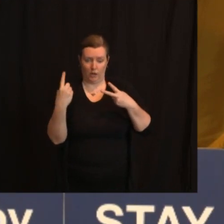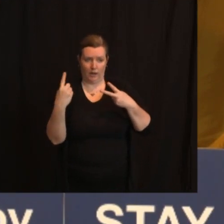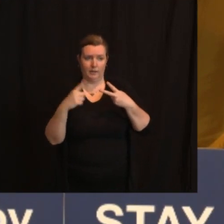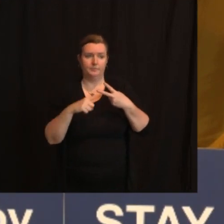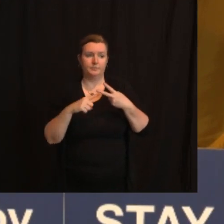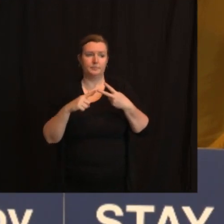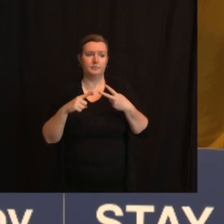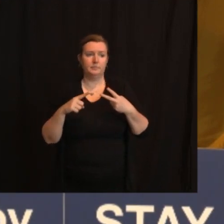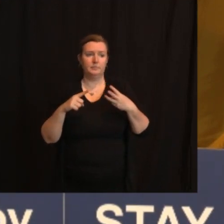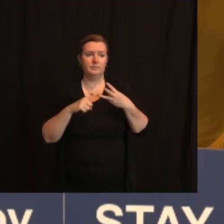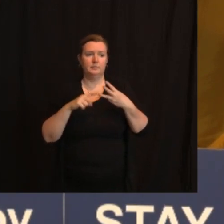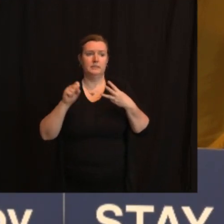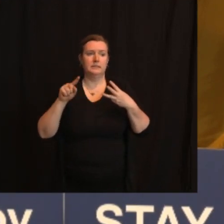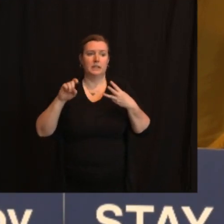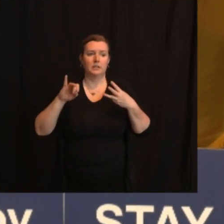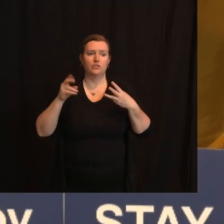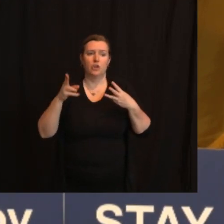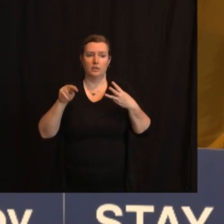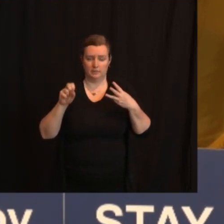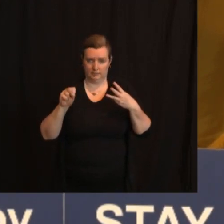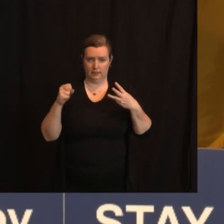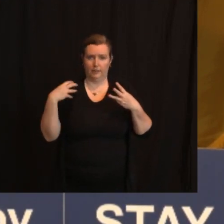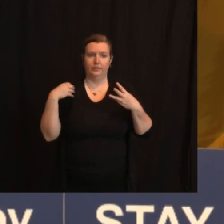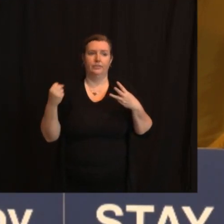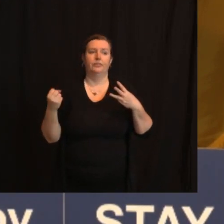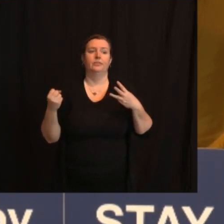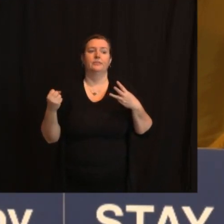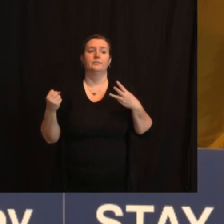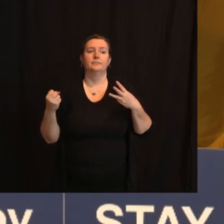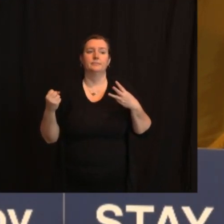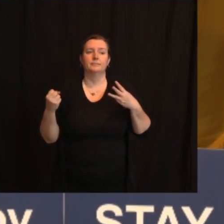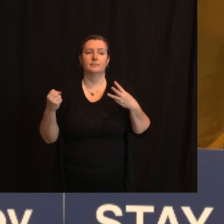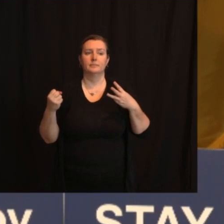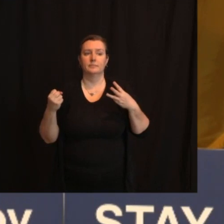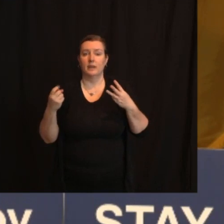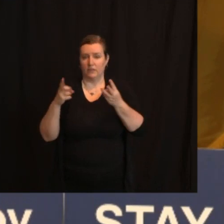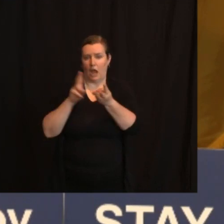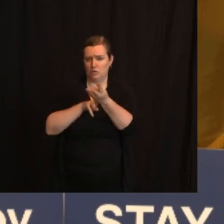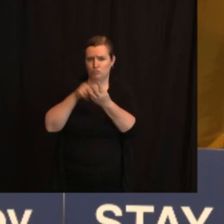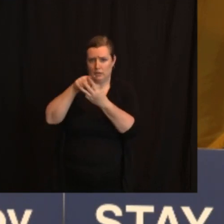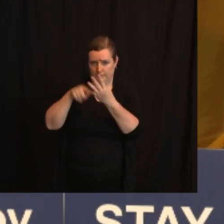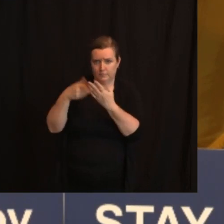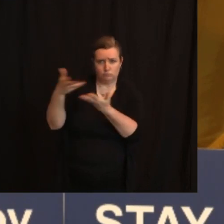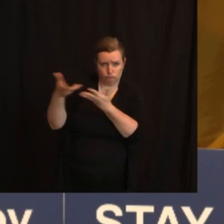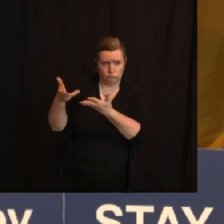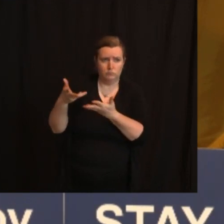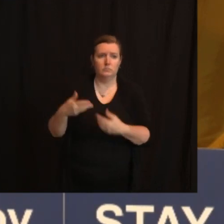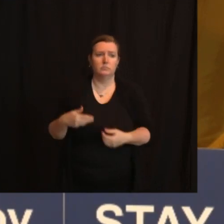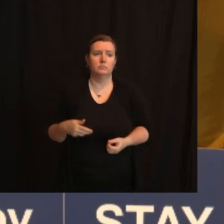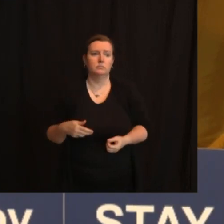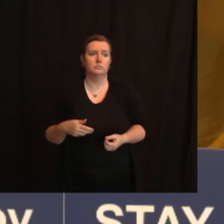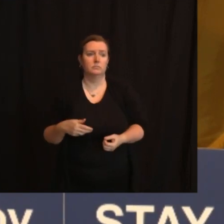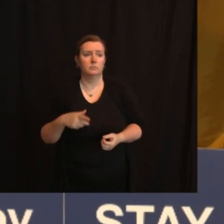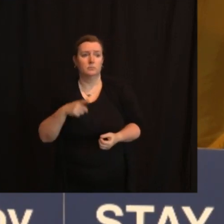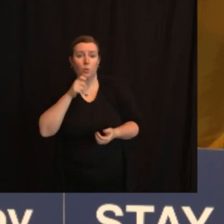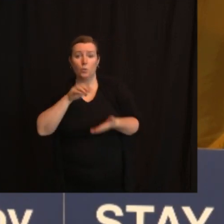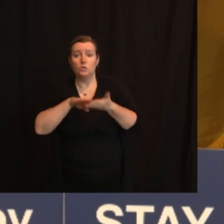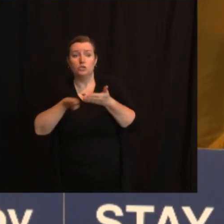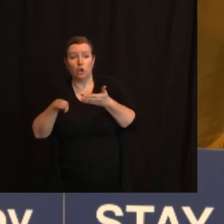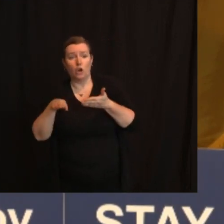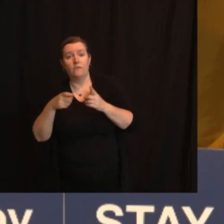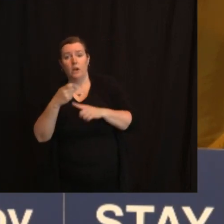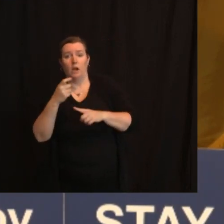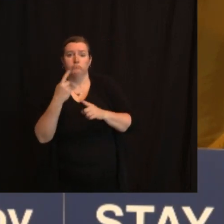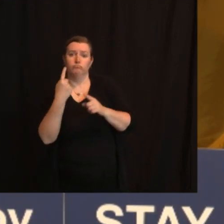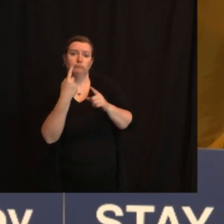being discharged from hospitals who are awaiting nursing home placement for long-term care or skilled